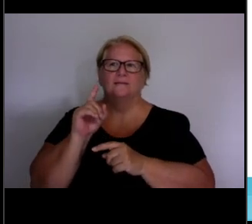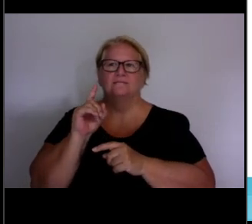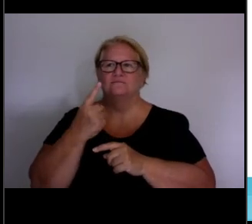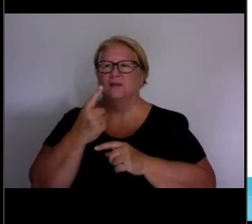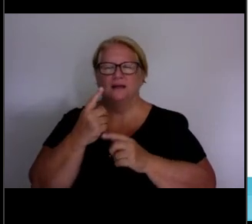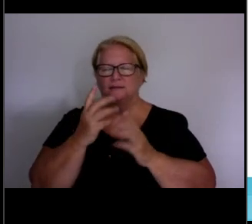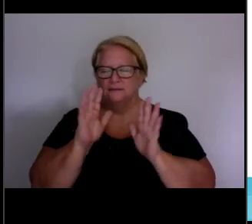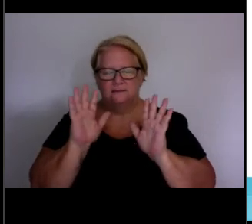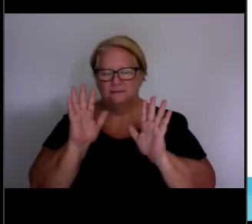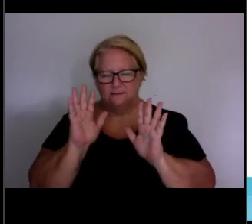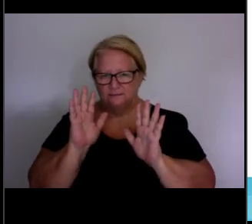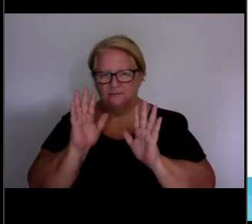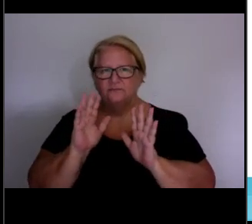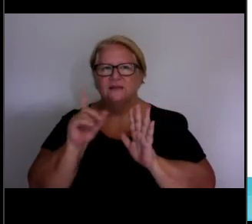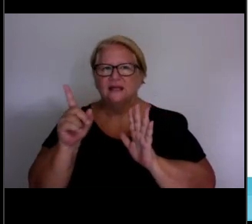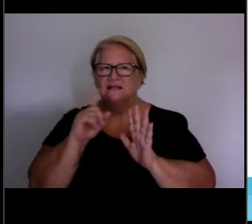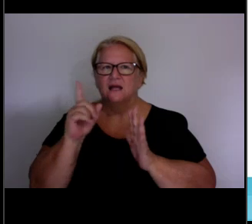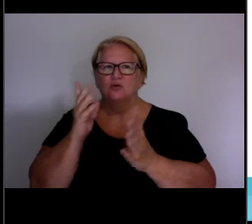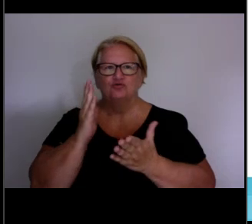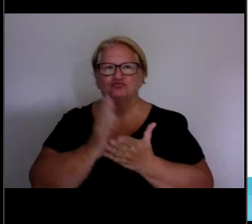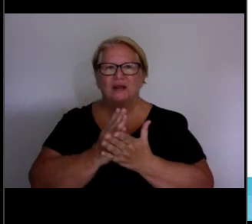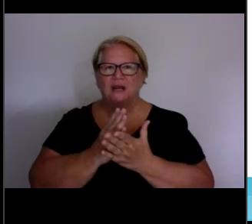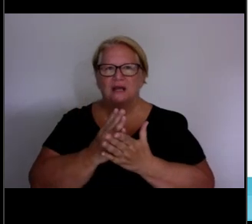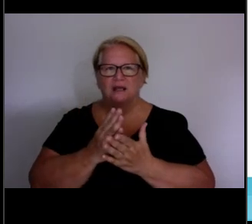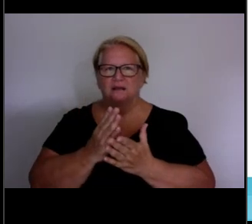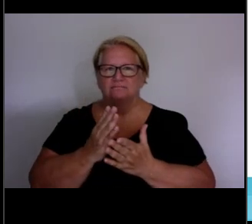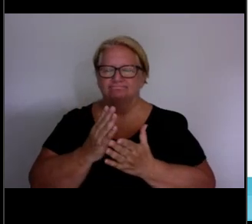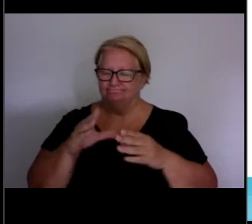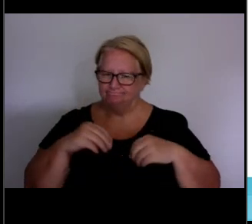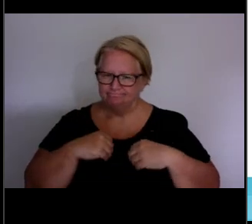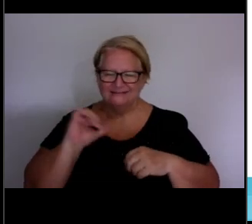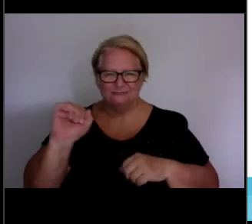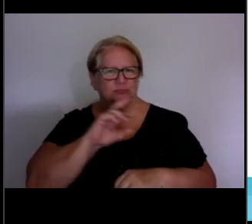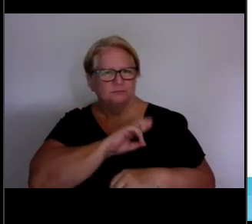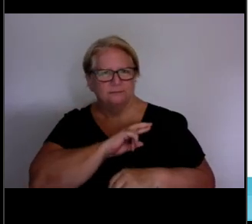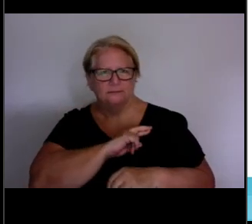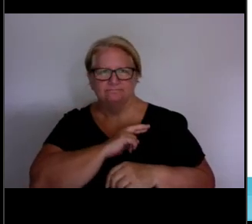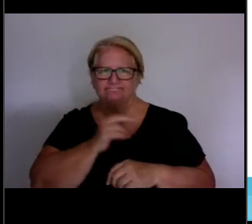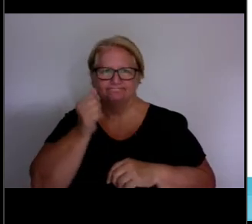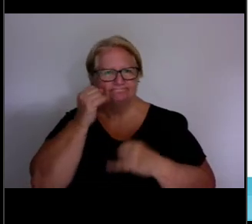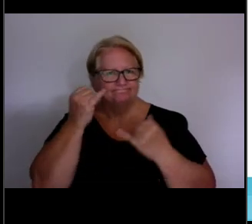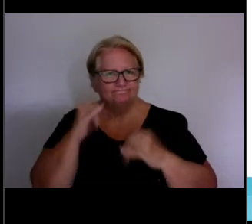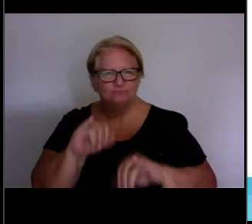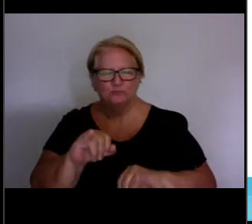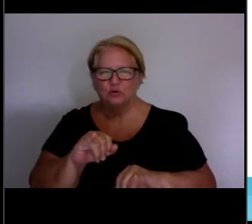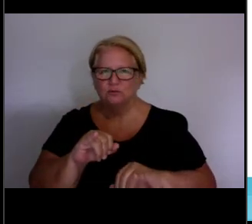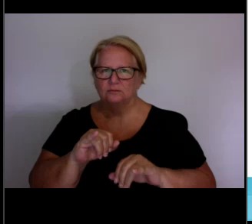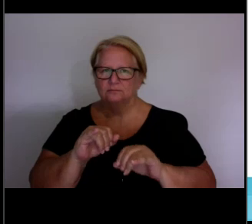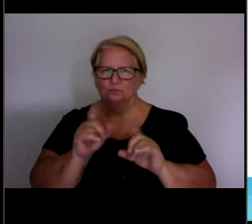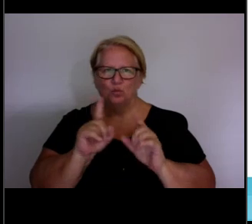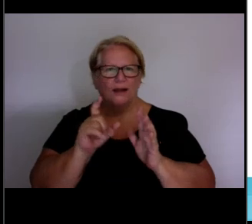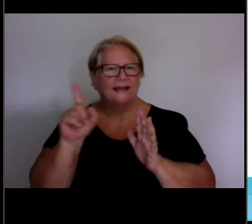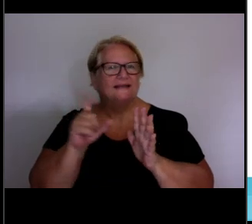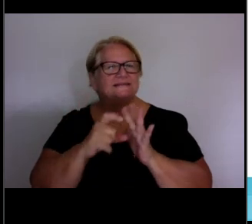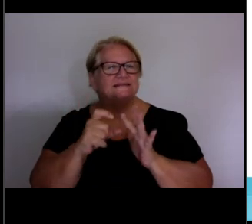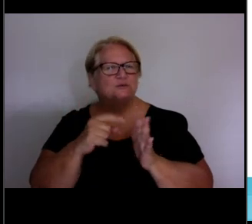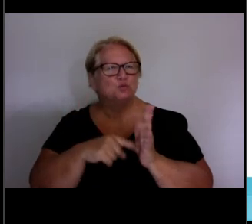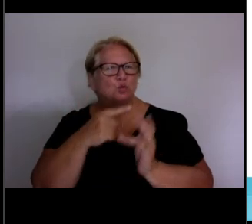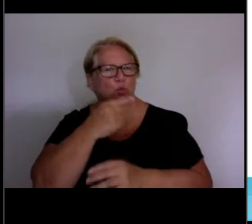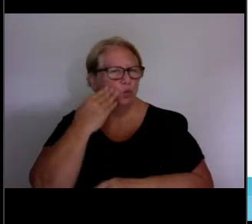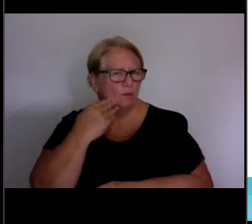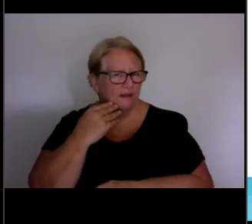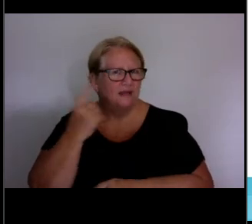other things, he was absolutely taking responsibility for his actions and for the harm done to her. His description of what happened